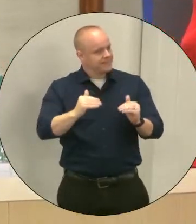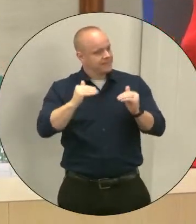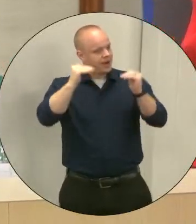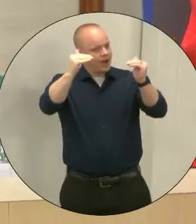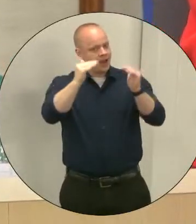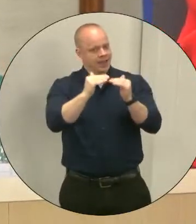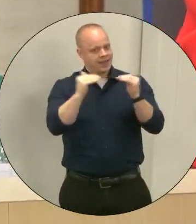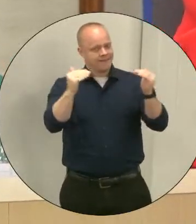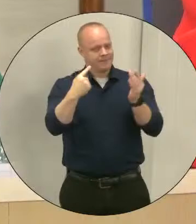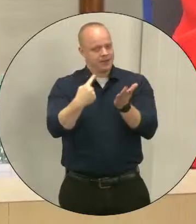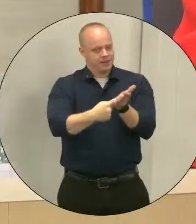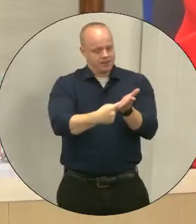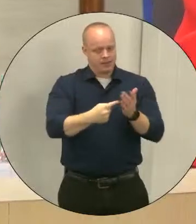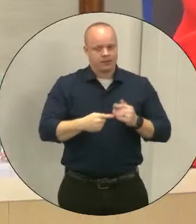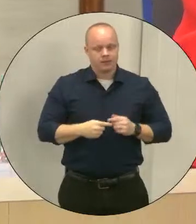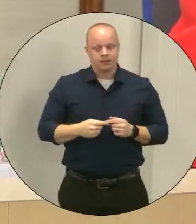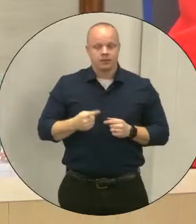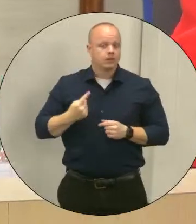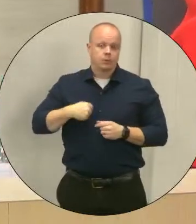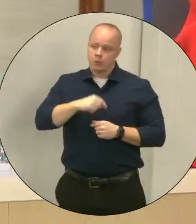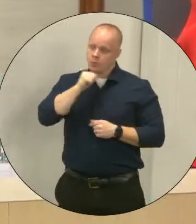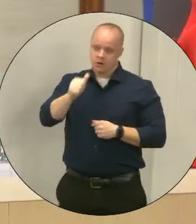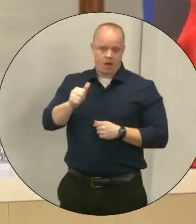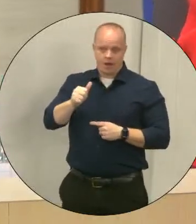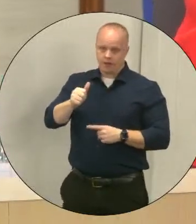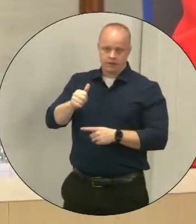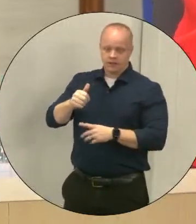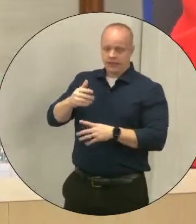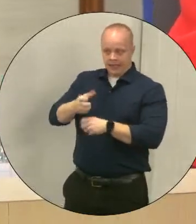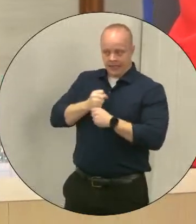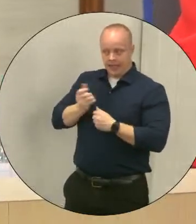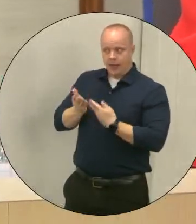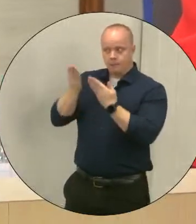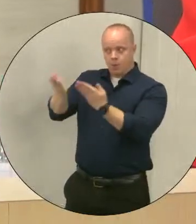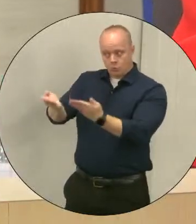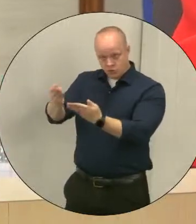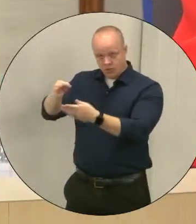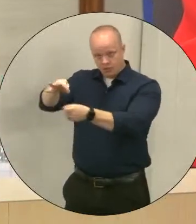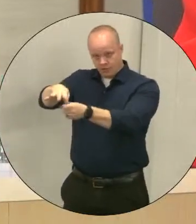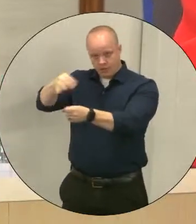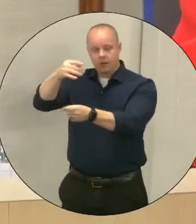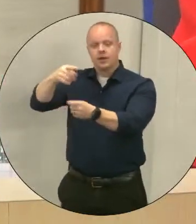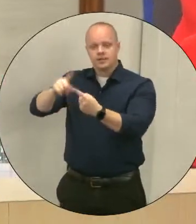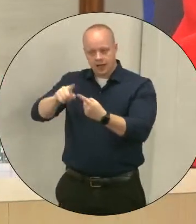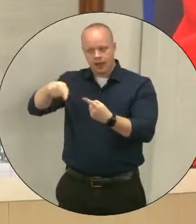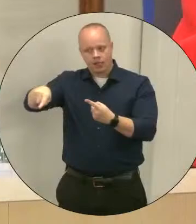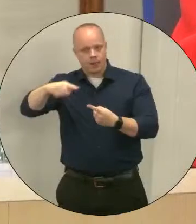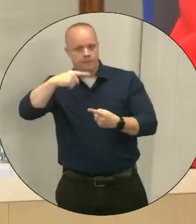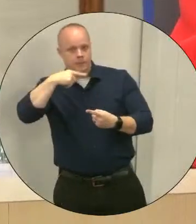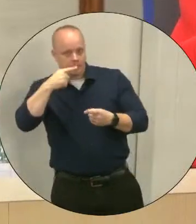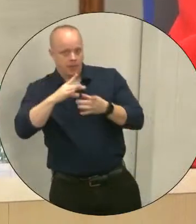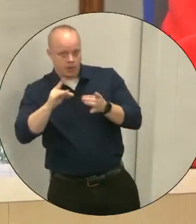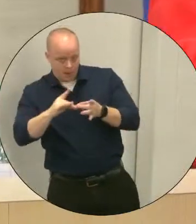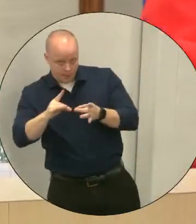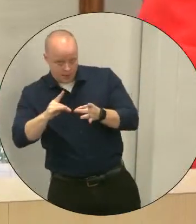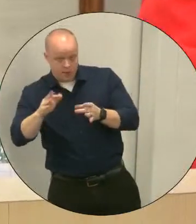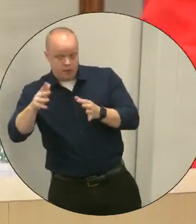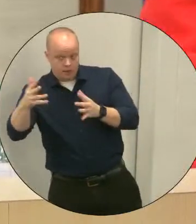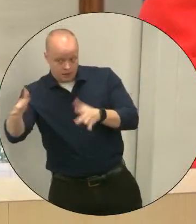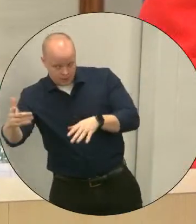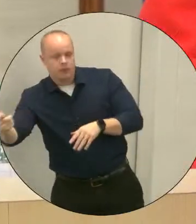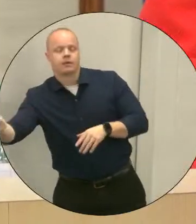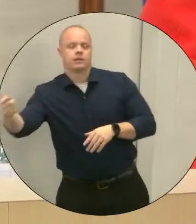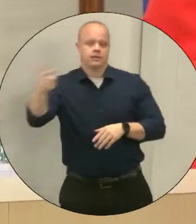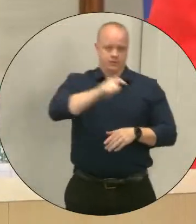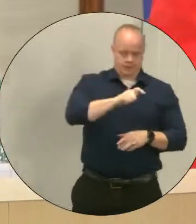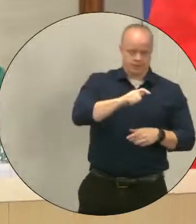and then we will not entertain a motion until we hear public comment. Then we will come back and make a vote